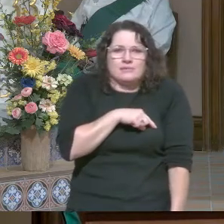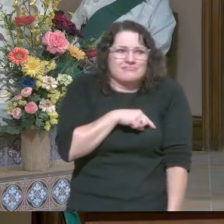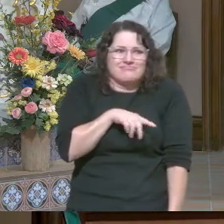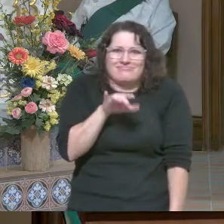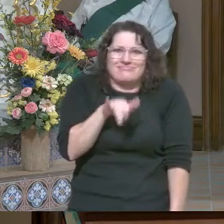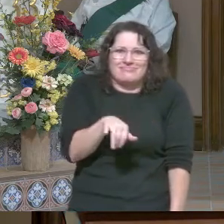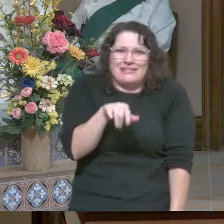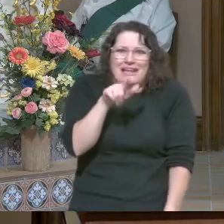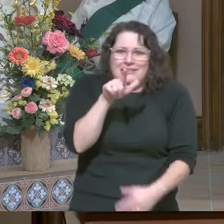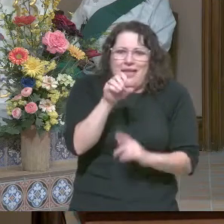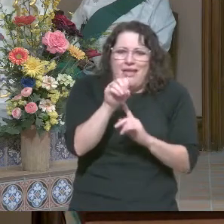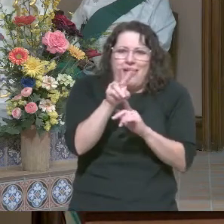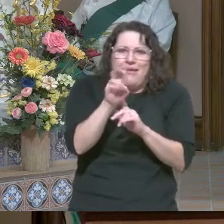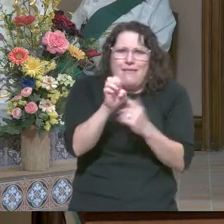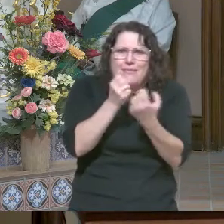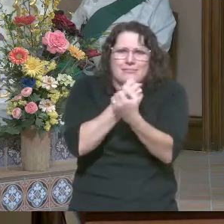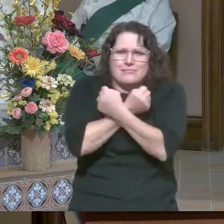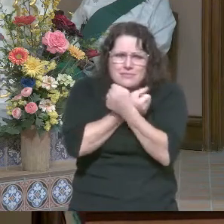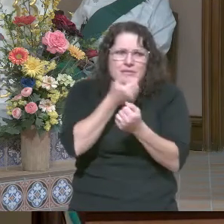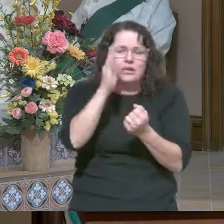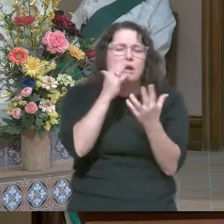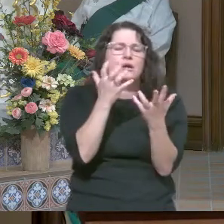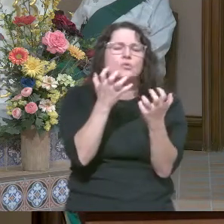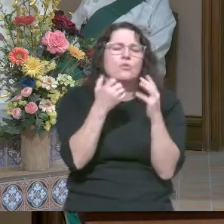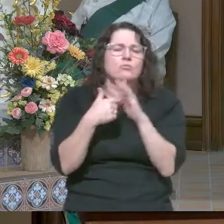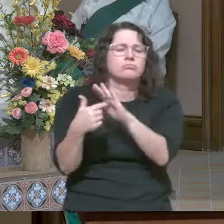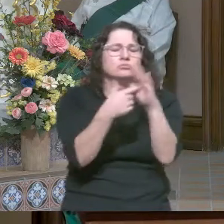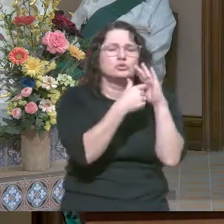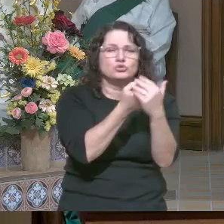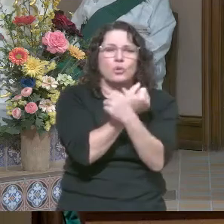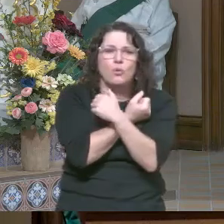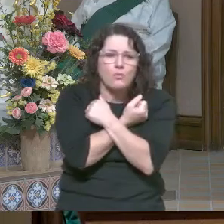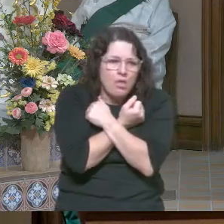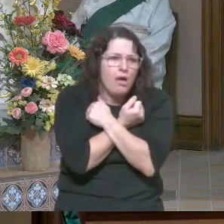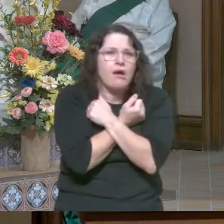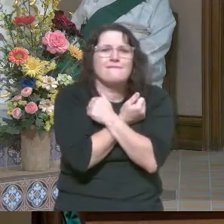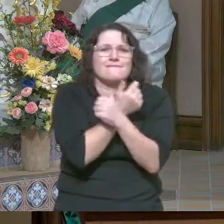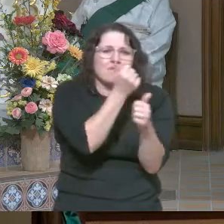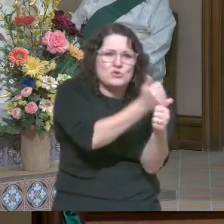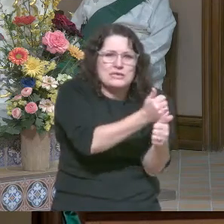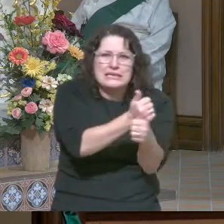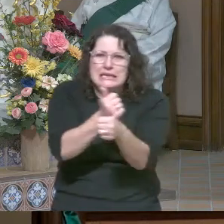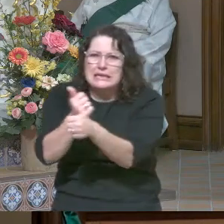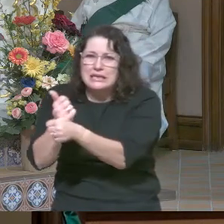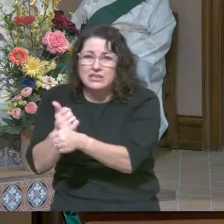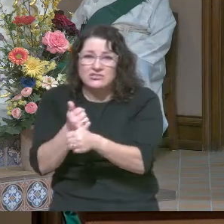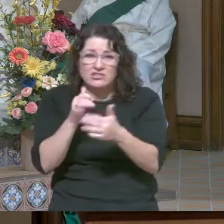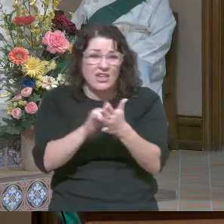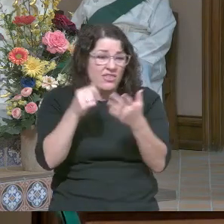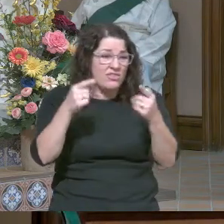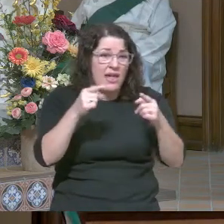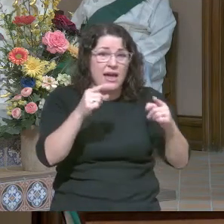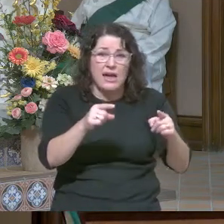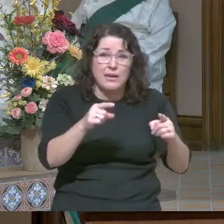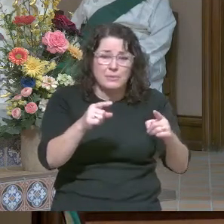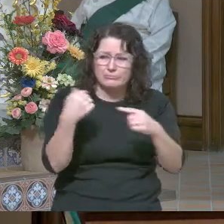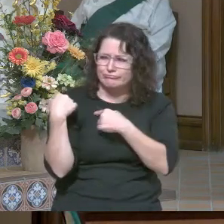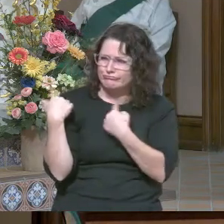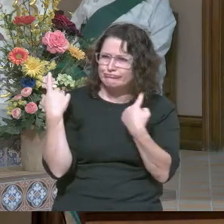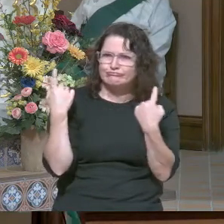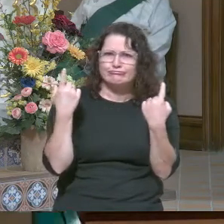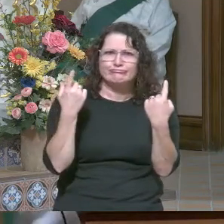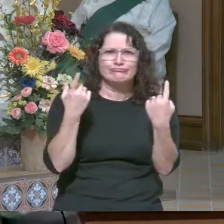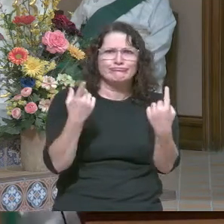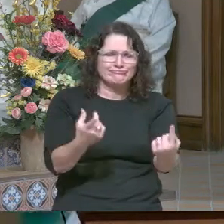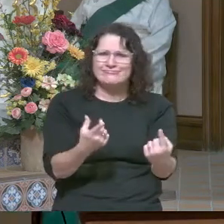nature of love? God wants to love each and every one of us, all through human history. So this is a God that's reaching